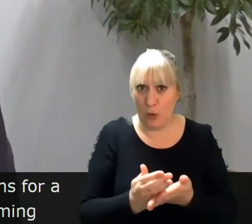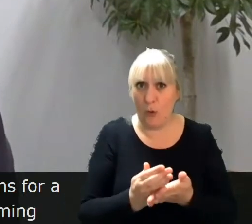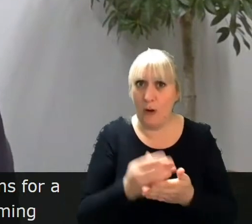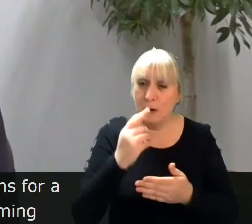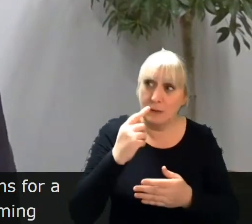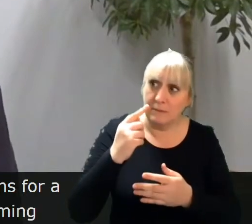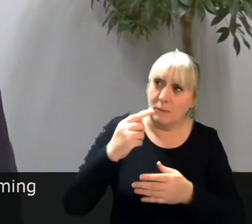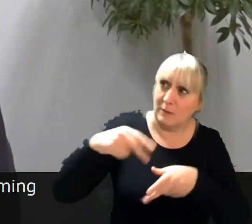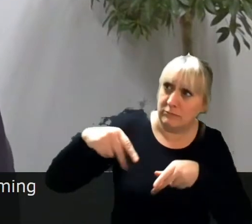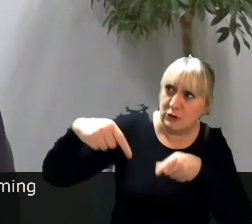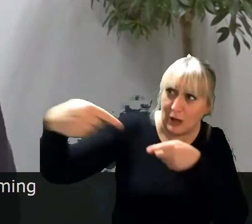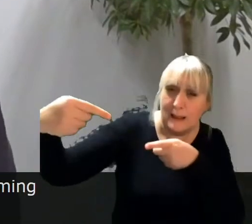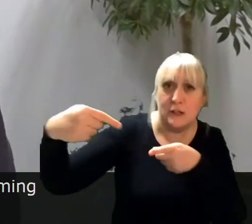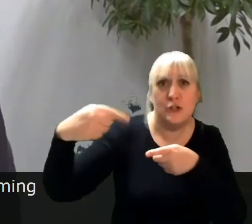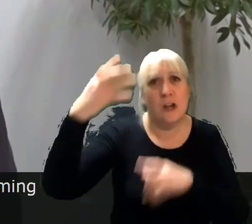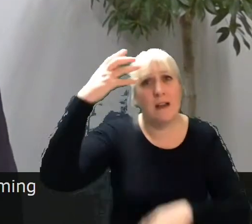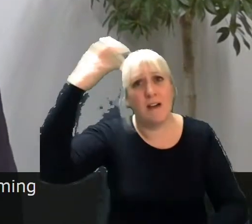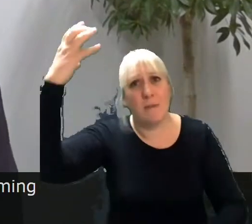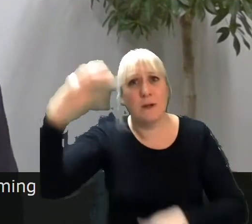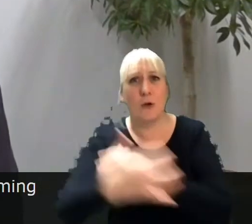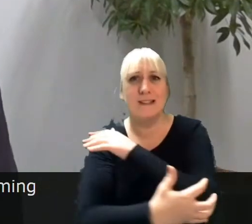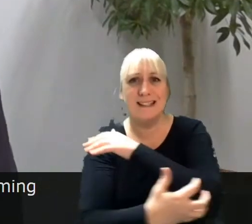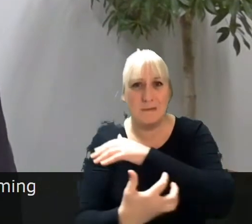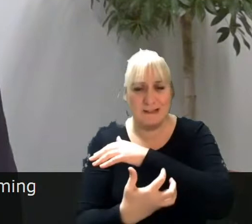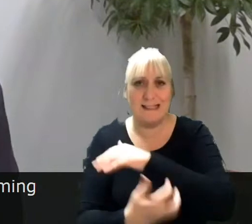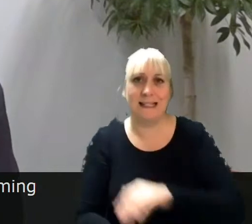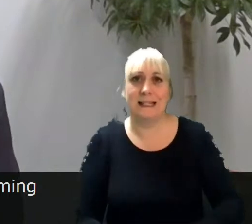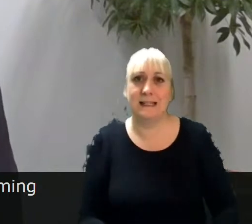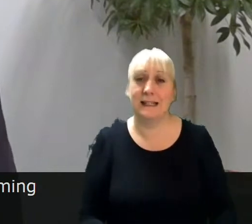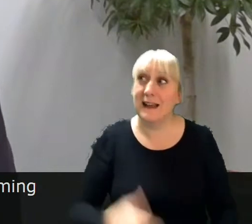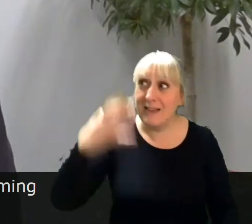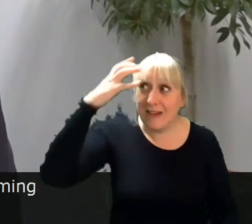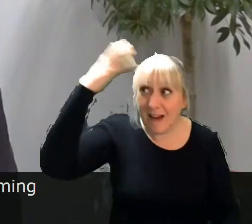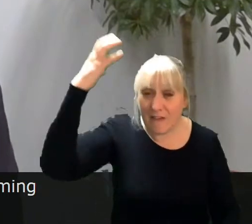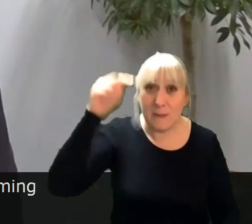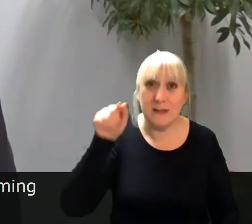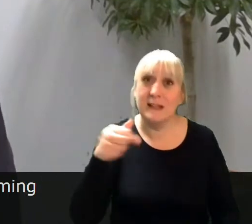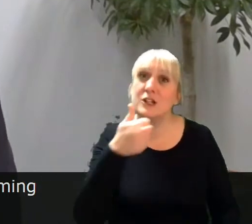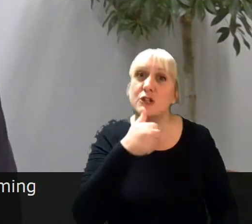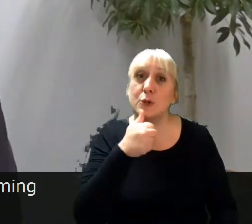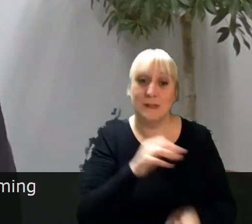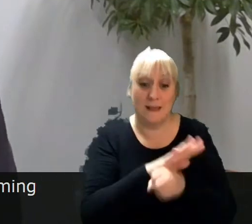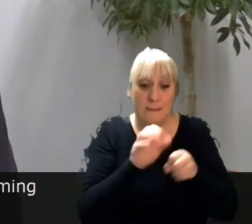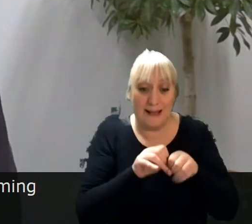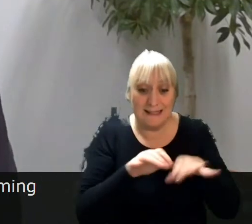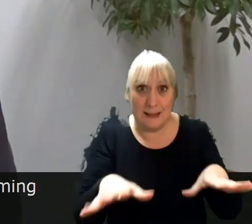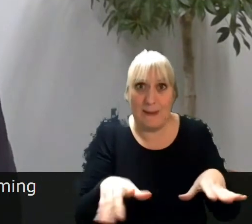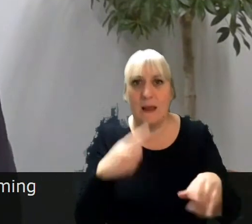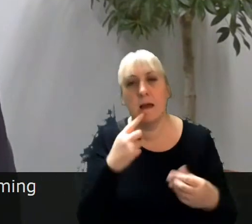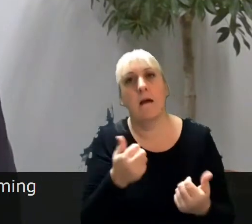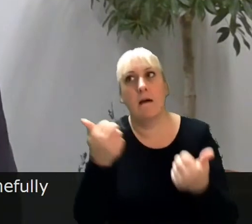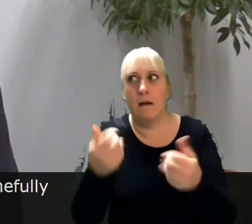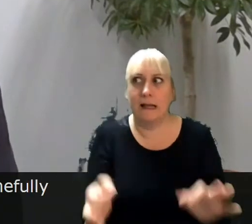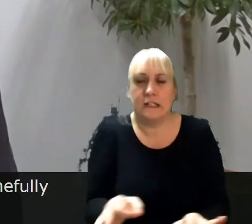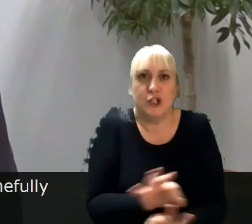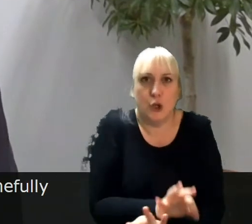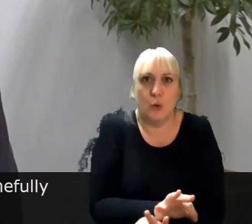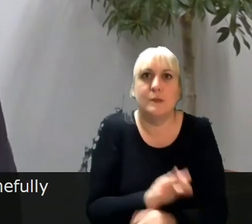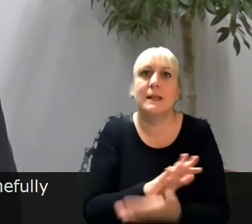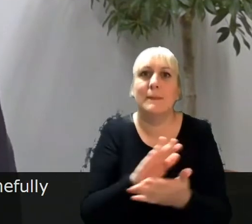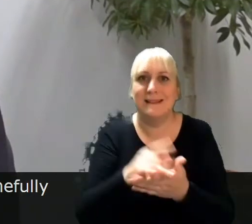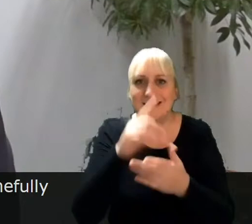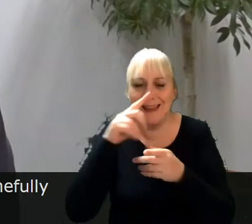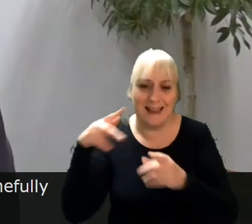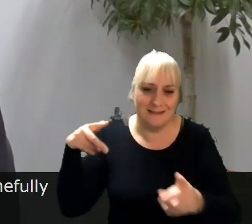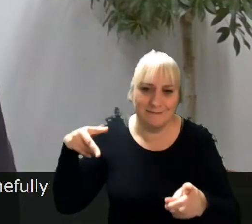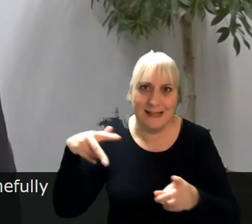austerity. Shamefully, the government is using this pandemic as an excuse to hit London's public services, including